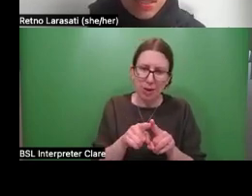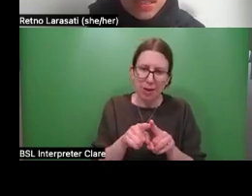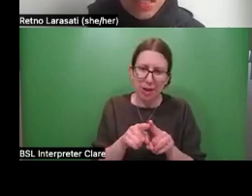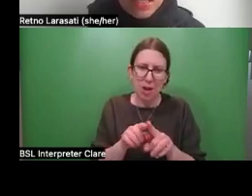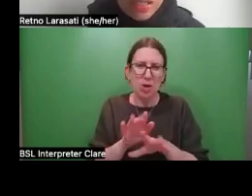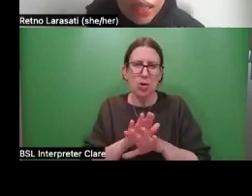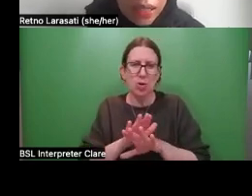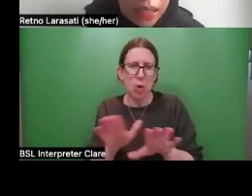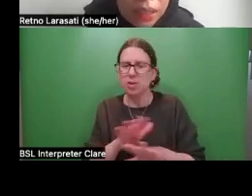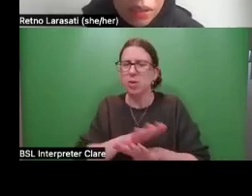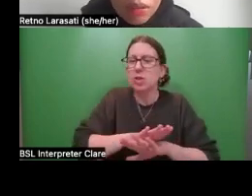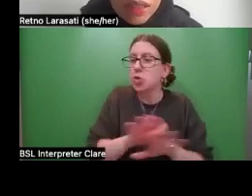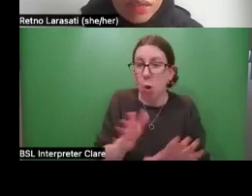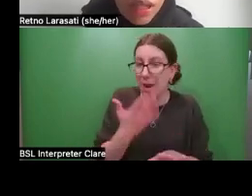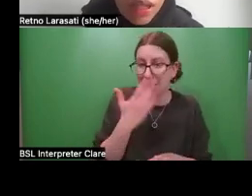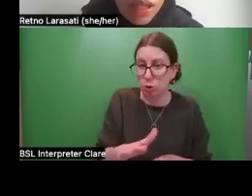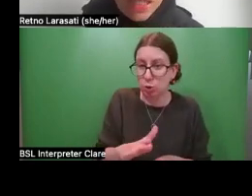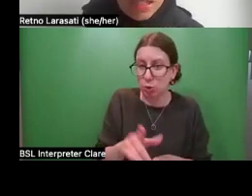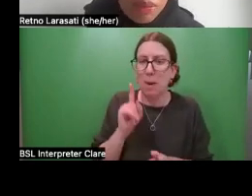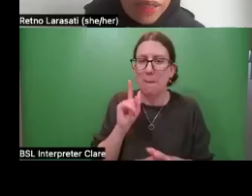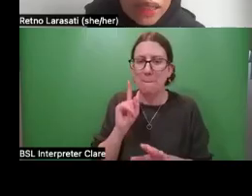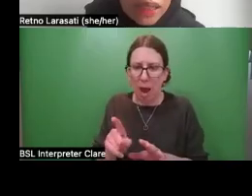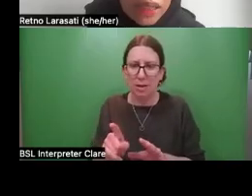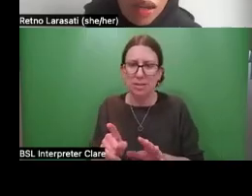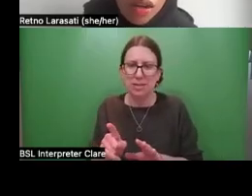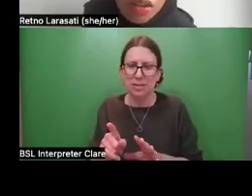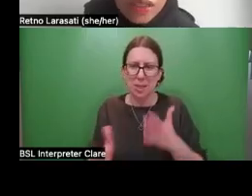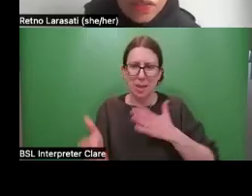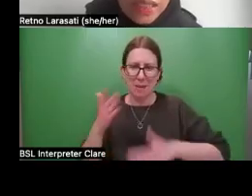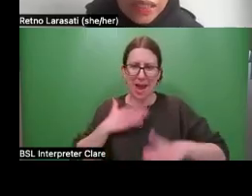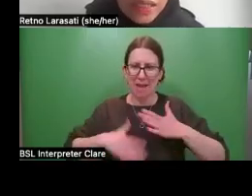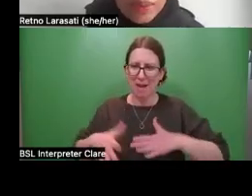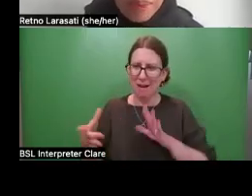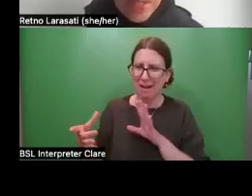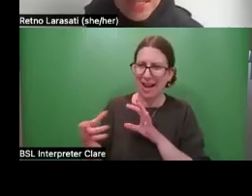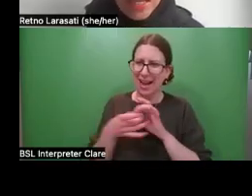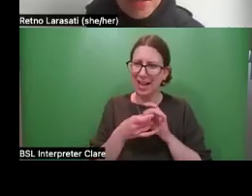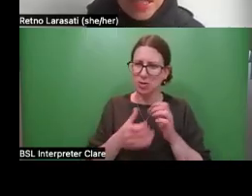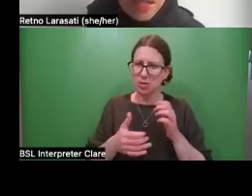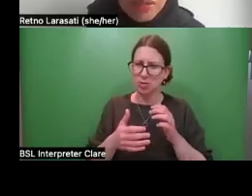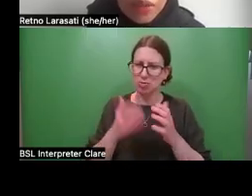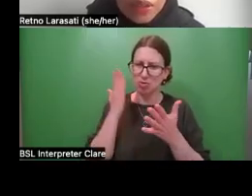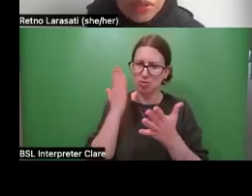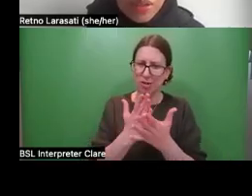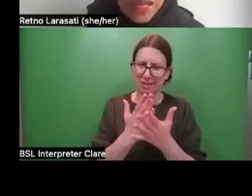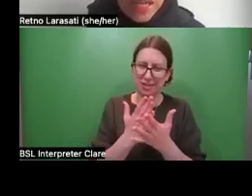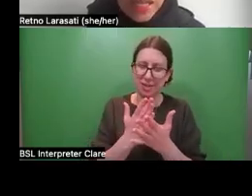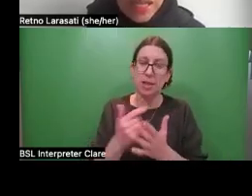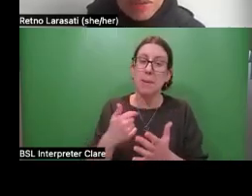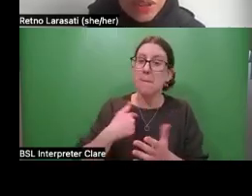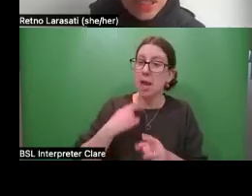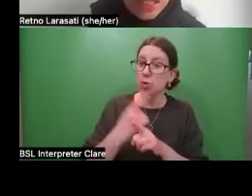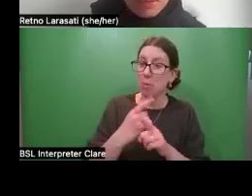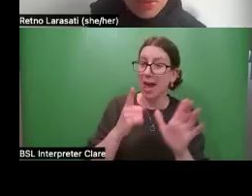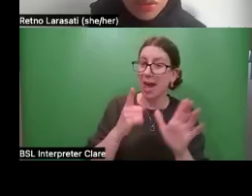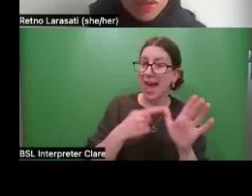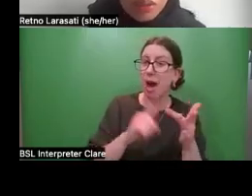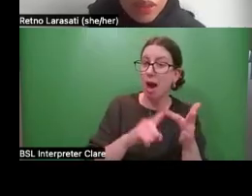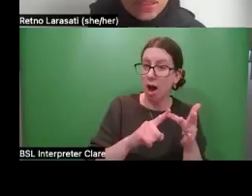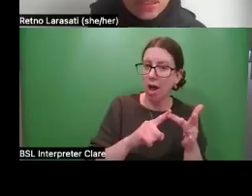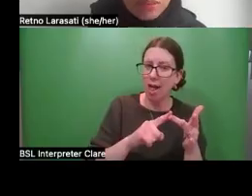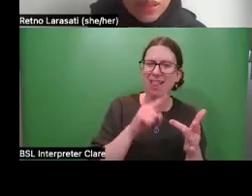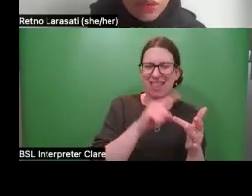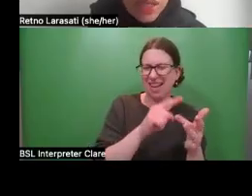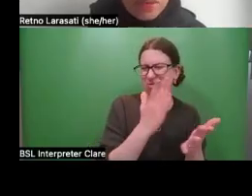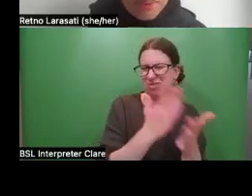trust. So it trust that encompassing all of these facets. And when I refer to AI, I'm using it as a broad